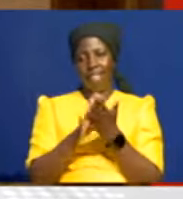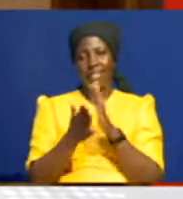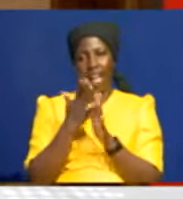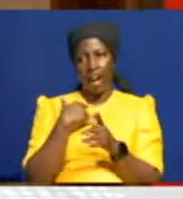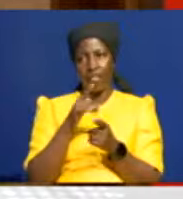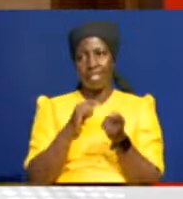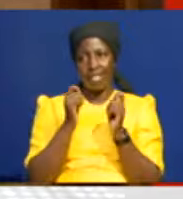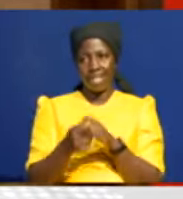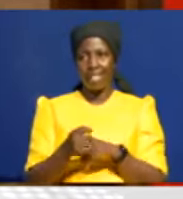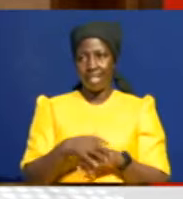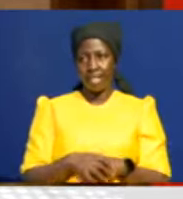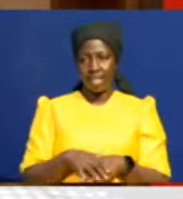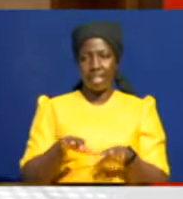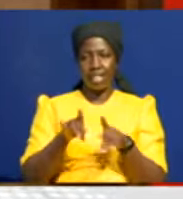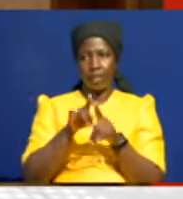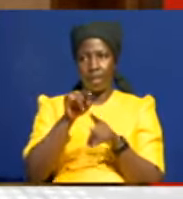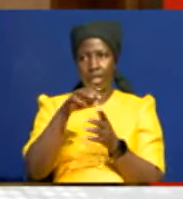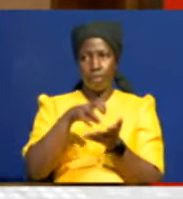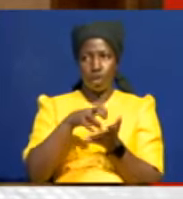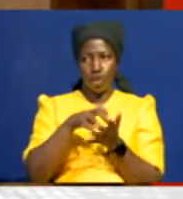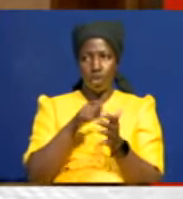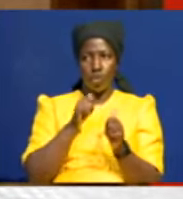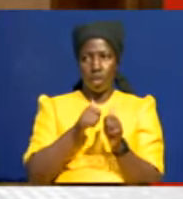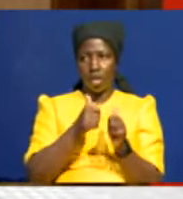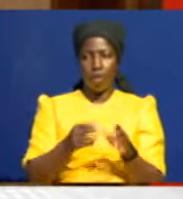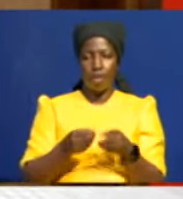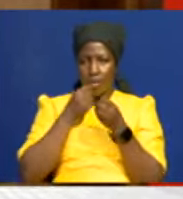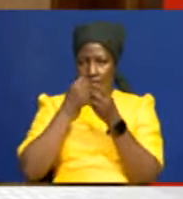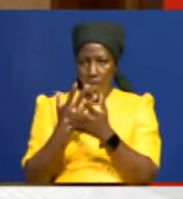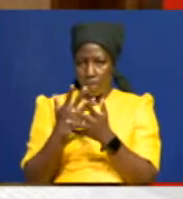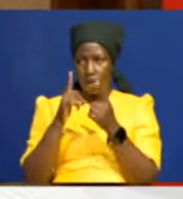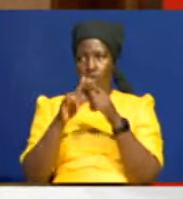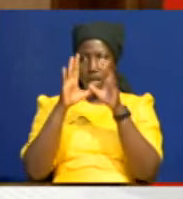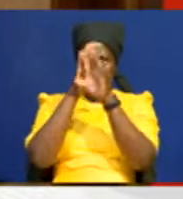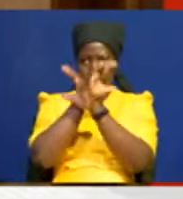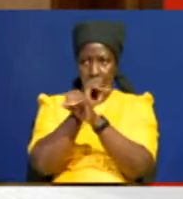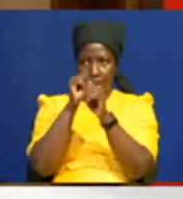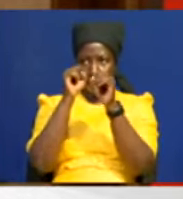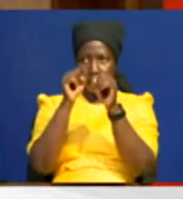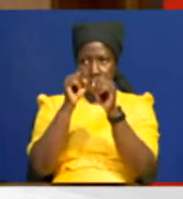is also the position that I was presenting today to Mr. President in our conversation.